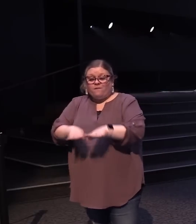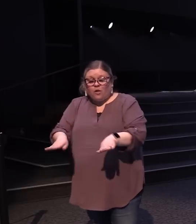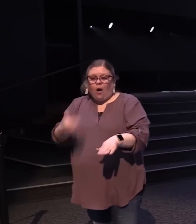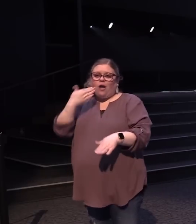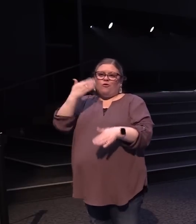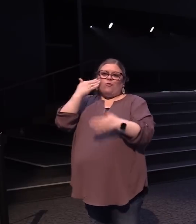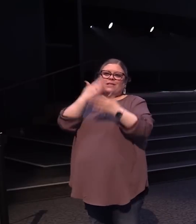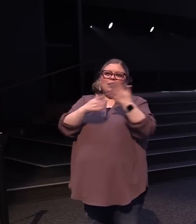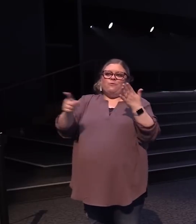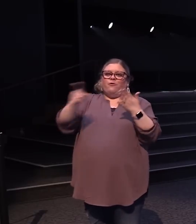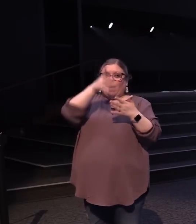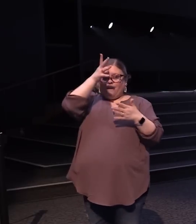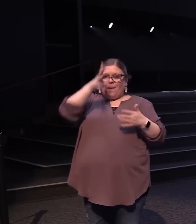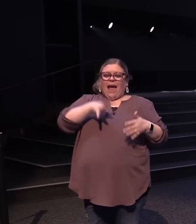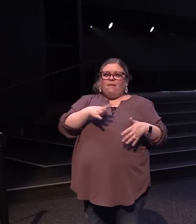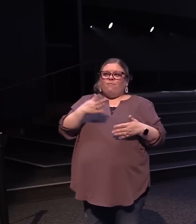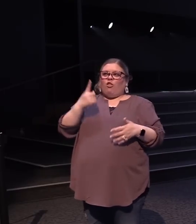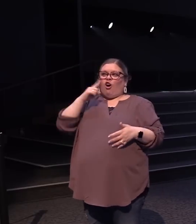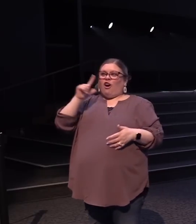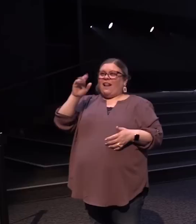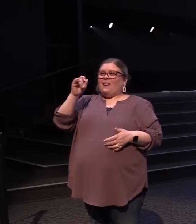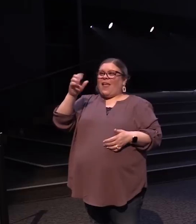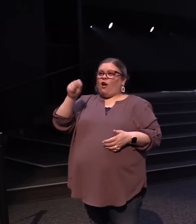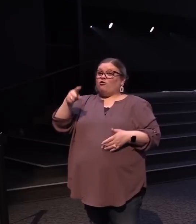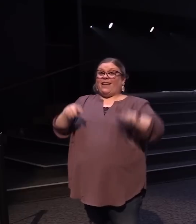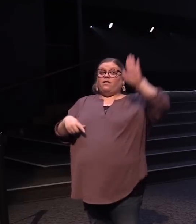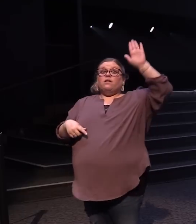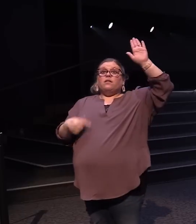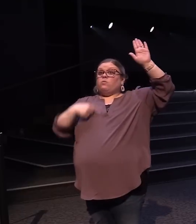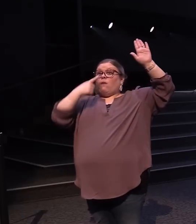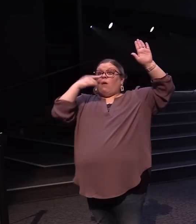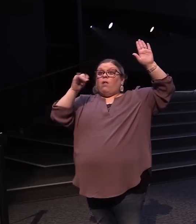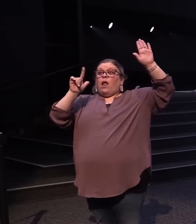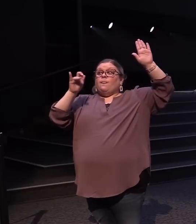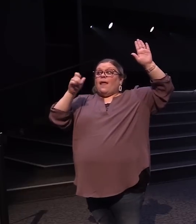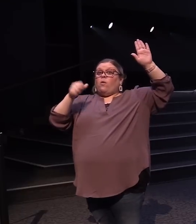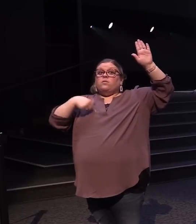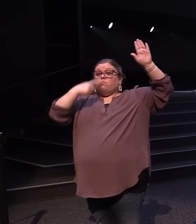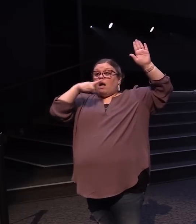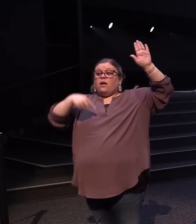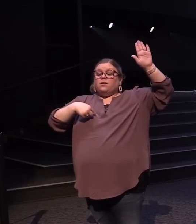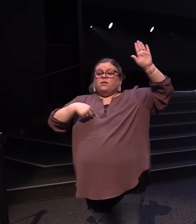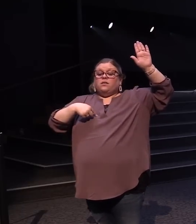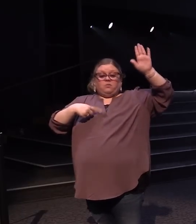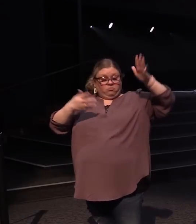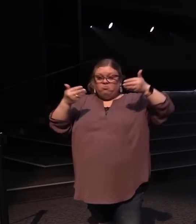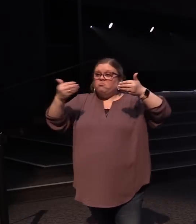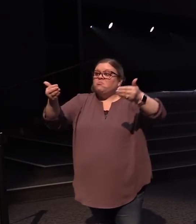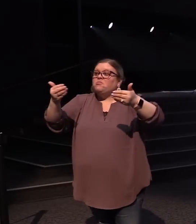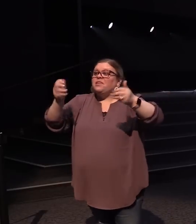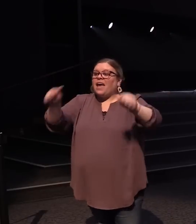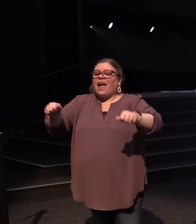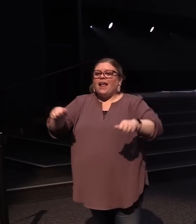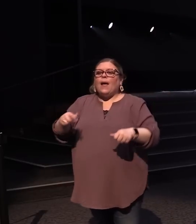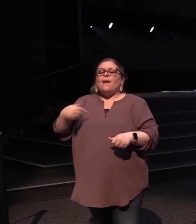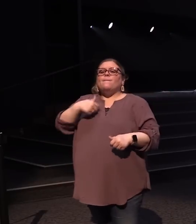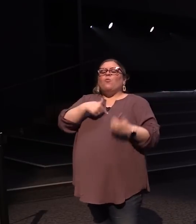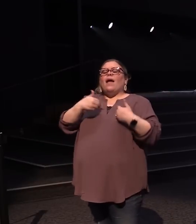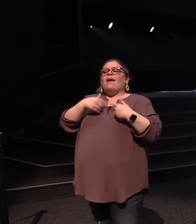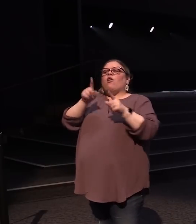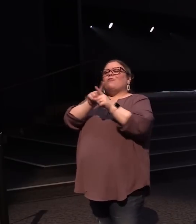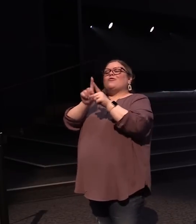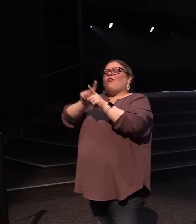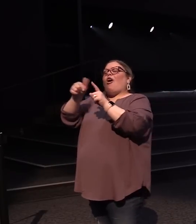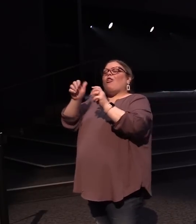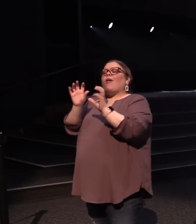I know some of you men in the room just heard Legos and you're like, where do I sign up? You can play with Legos. We'll let you do that. But we have some